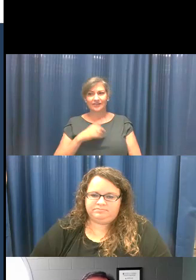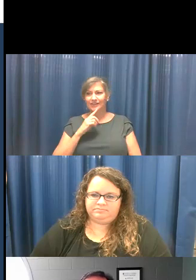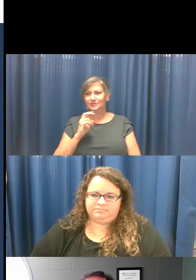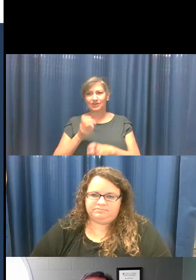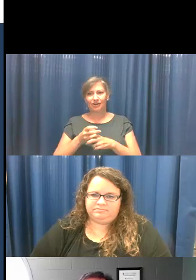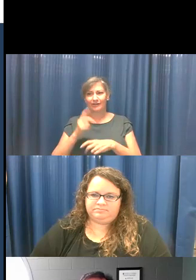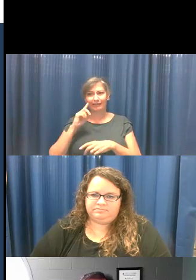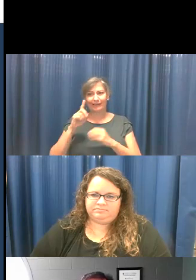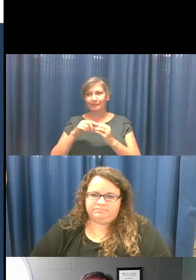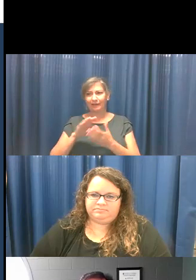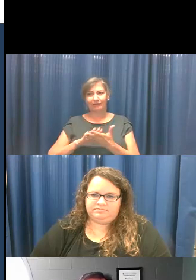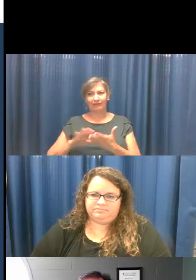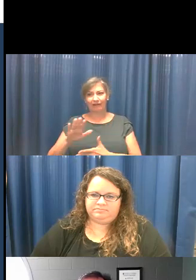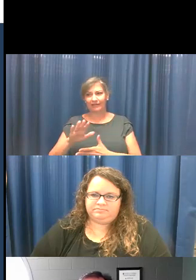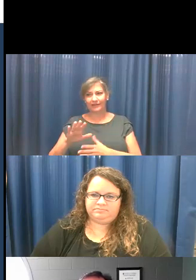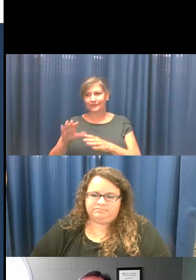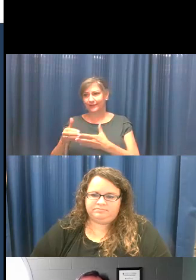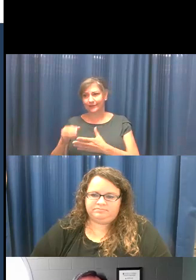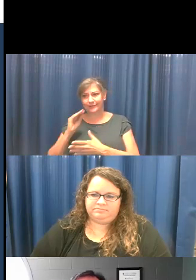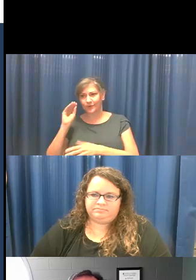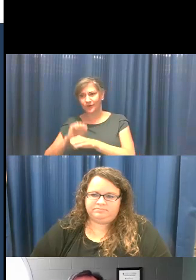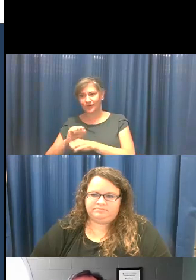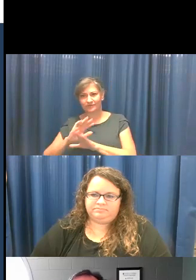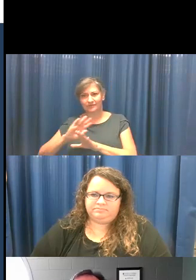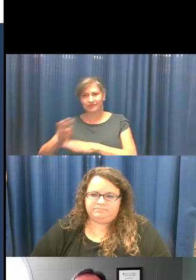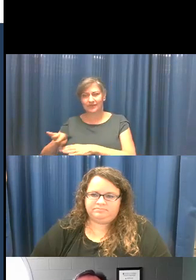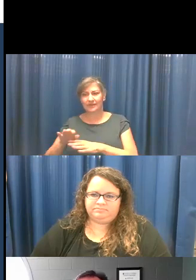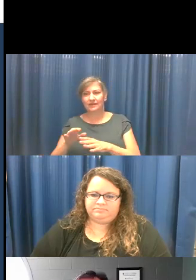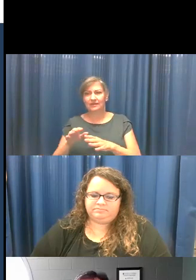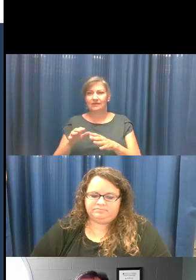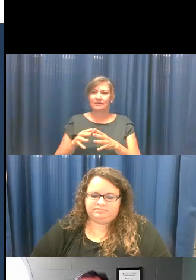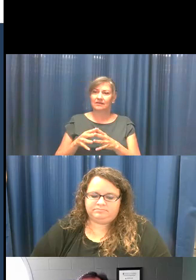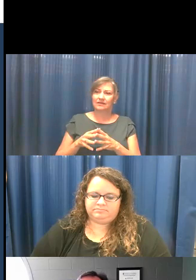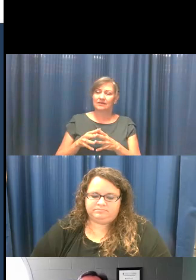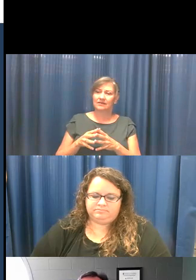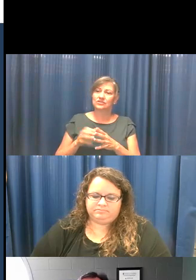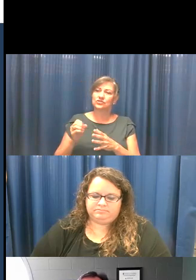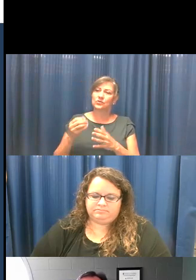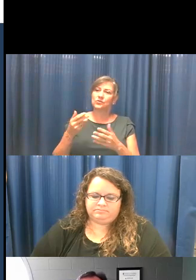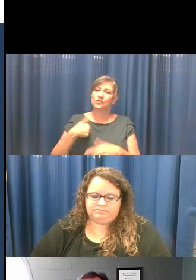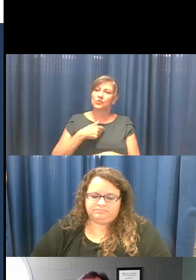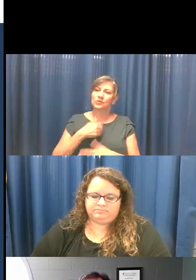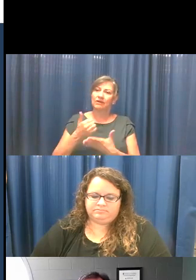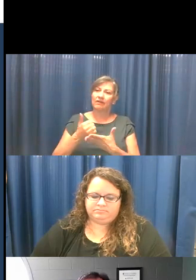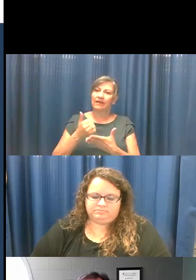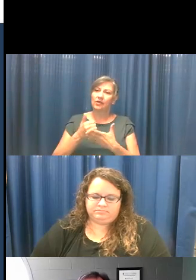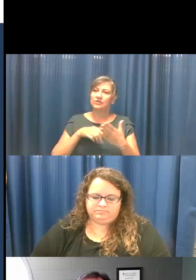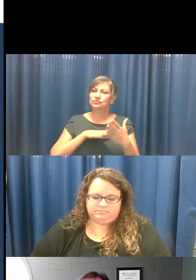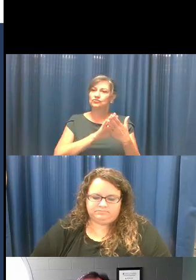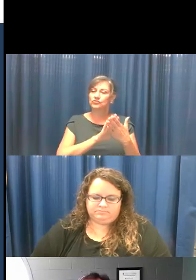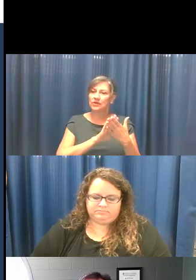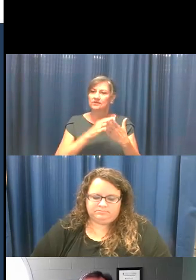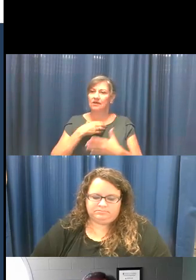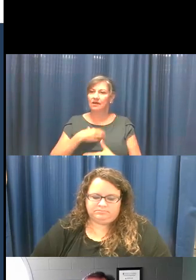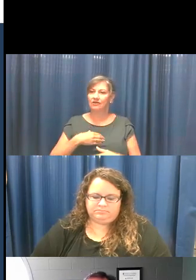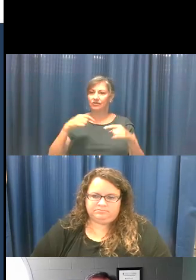about college and classes and homework where people are hungry. And so we're helping to address hunger in our